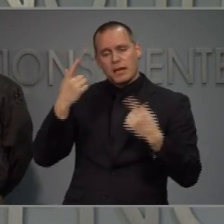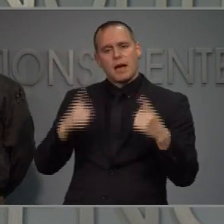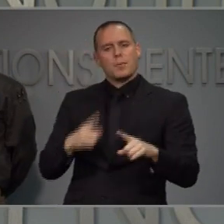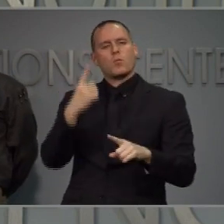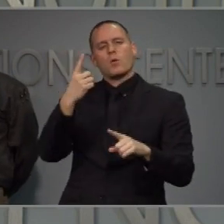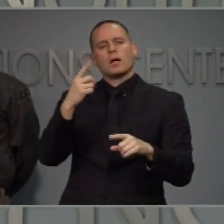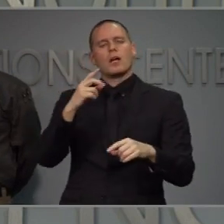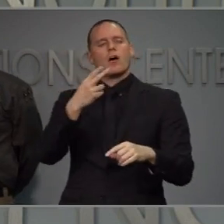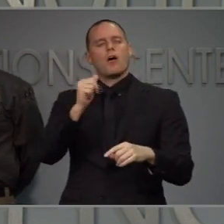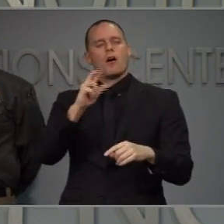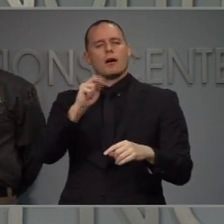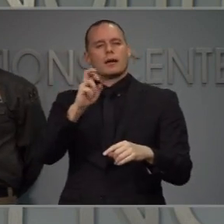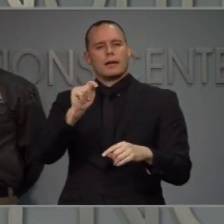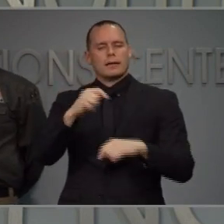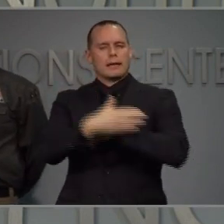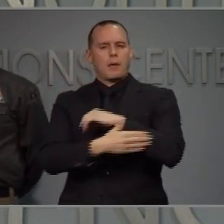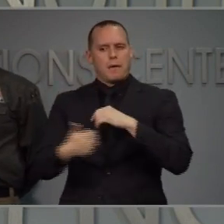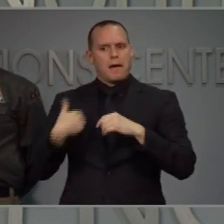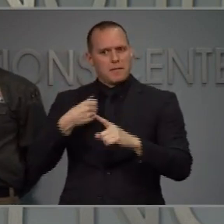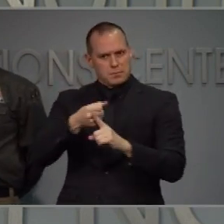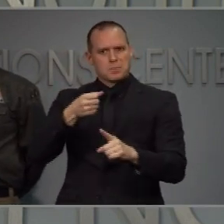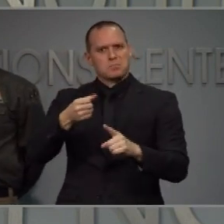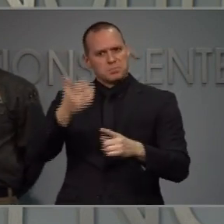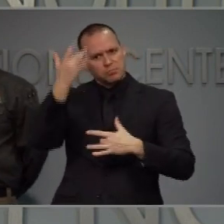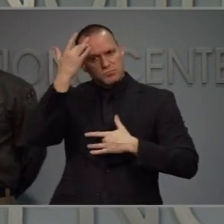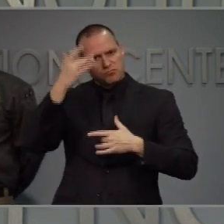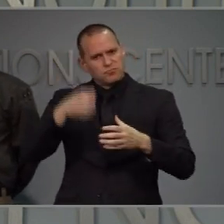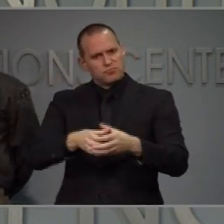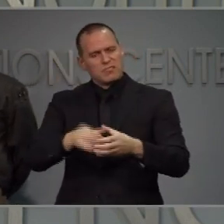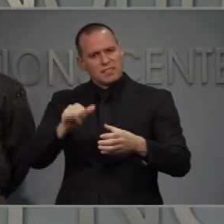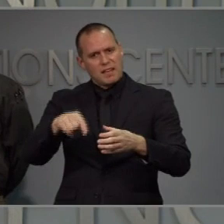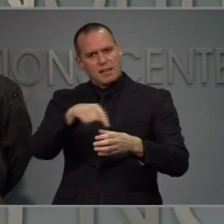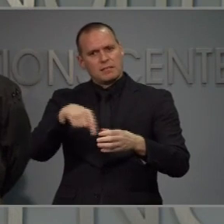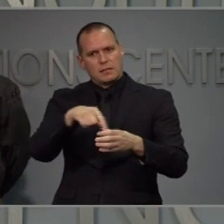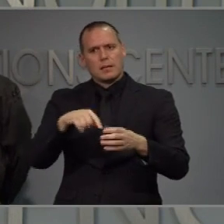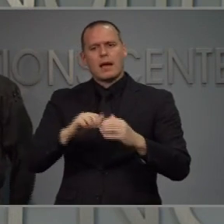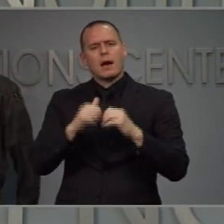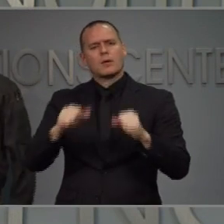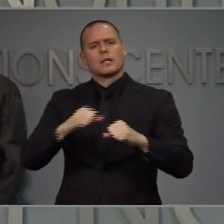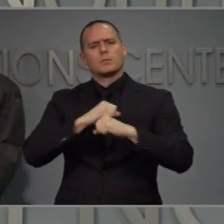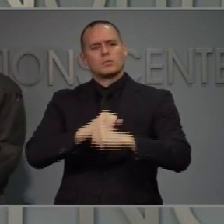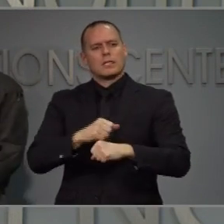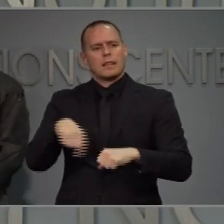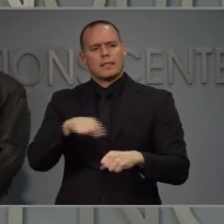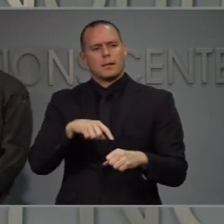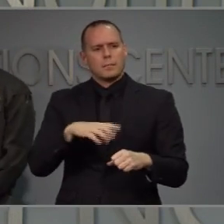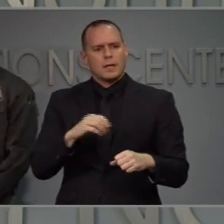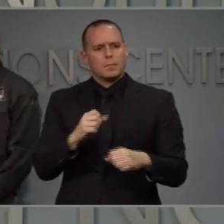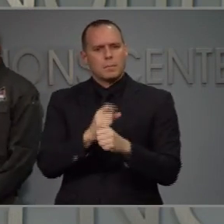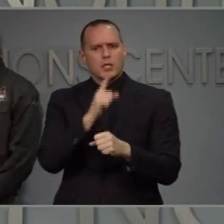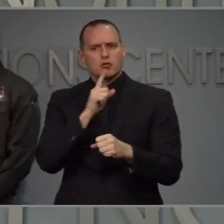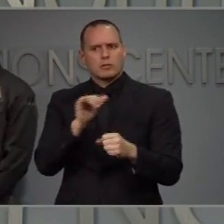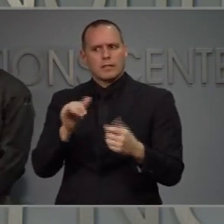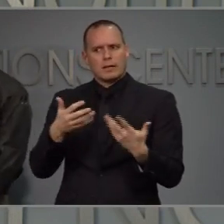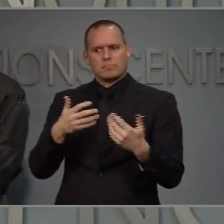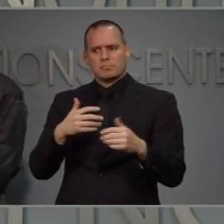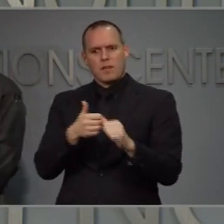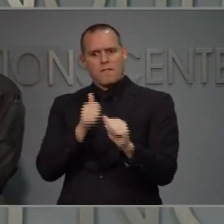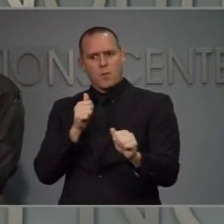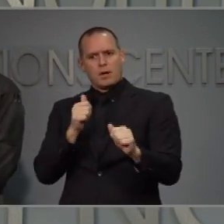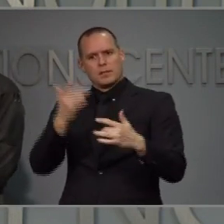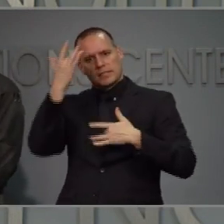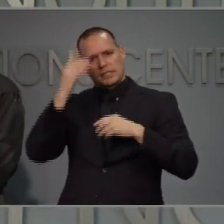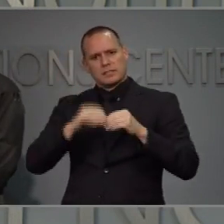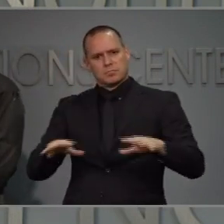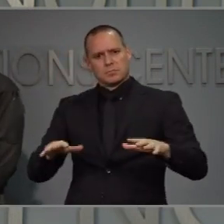home in Harnett County. What consequences can these facilities face, and how can people report this type of thing happening? We have